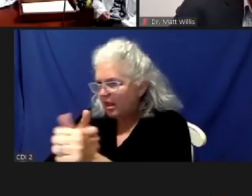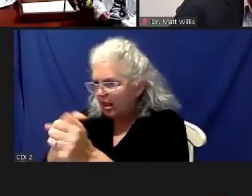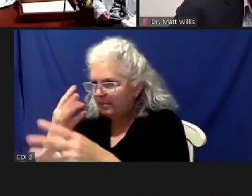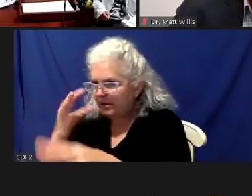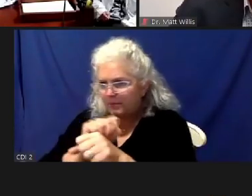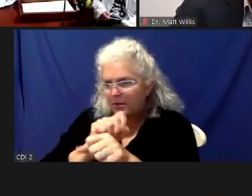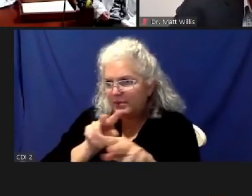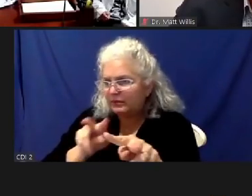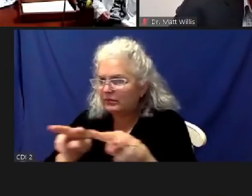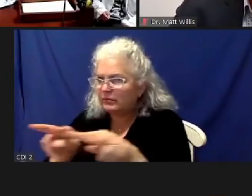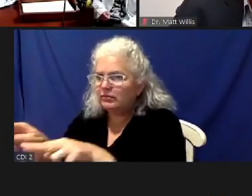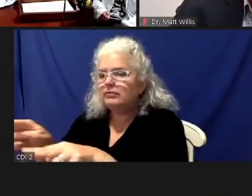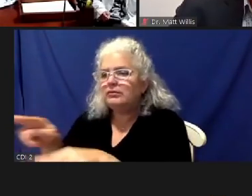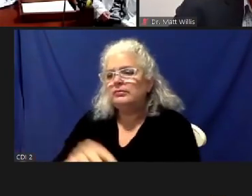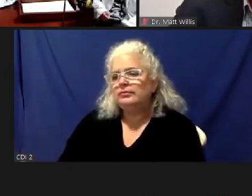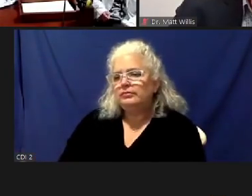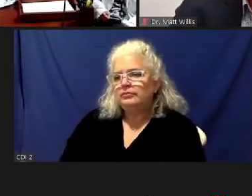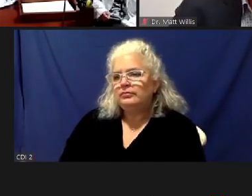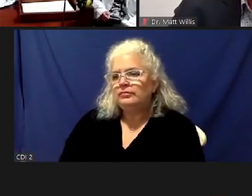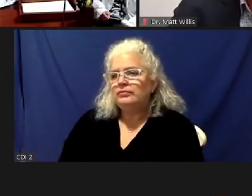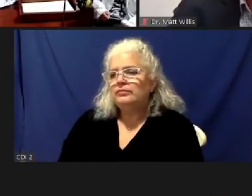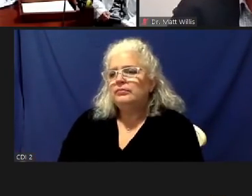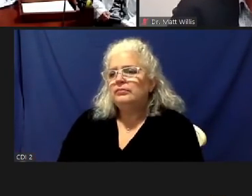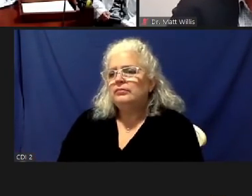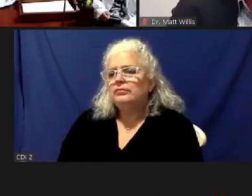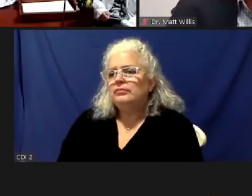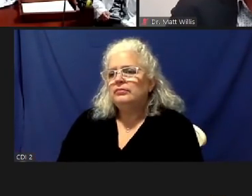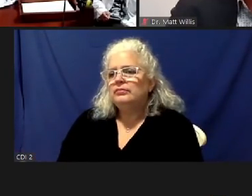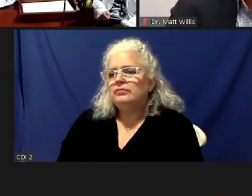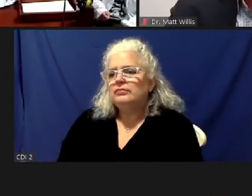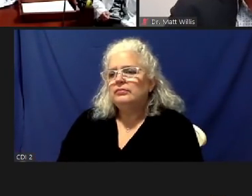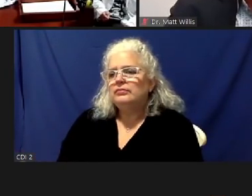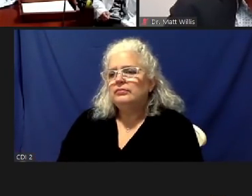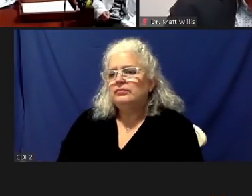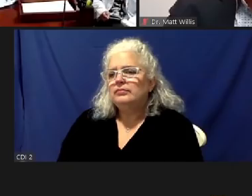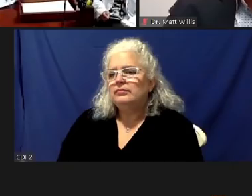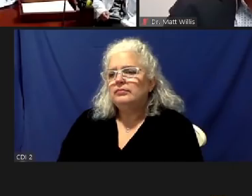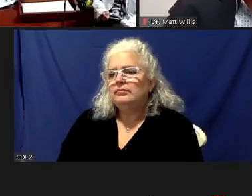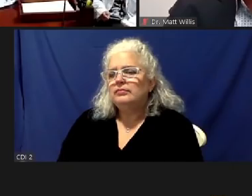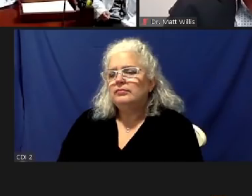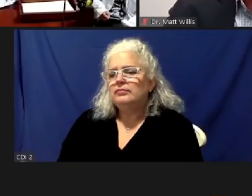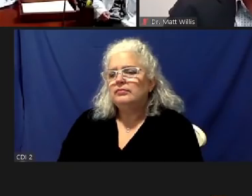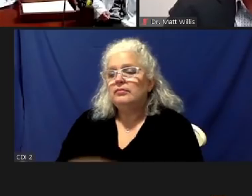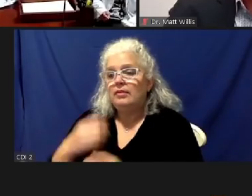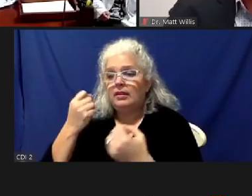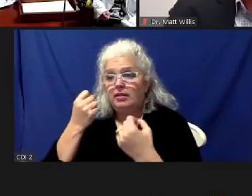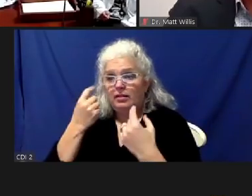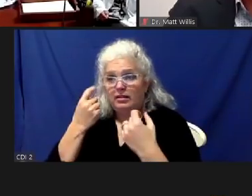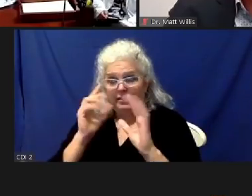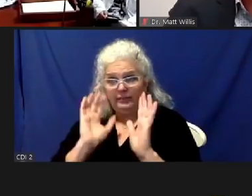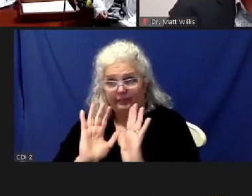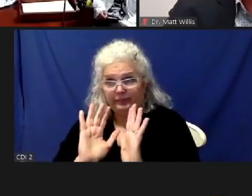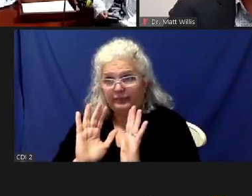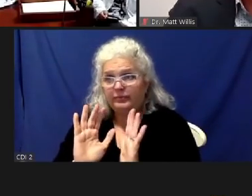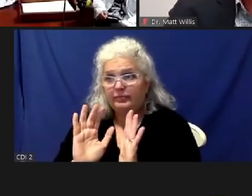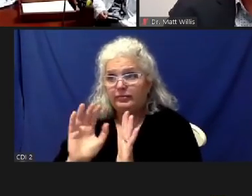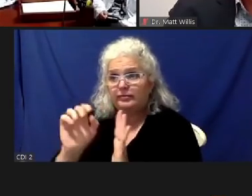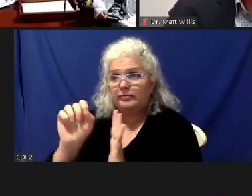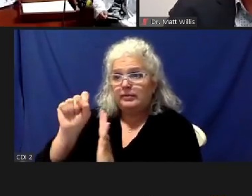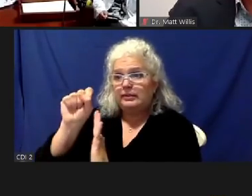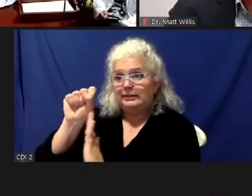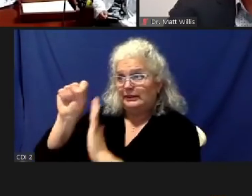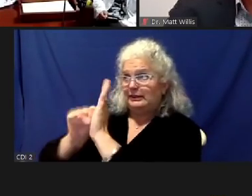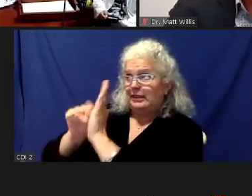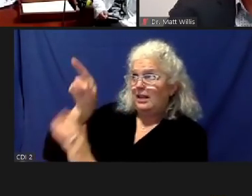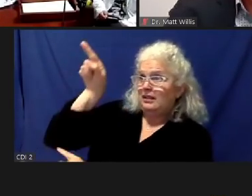come online. So while the state is not making it very, you know, clear in terms of that sort of division, we are doing